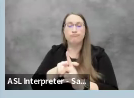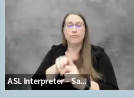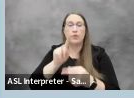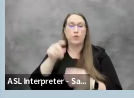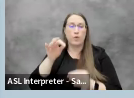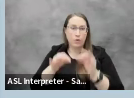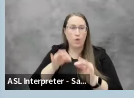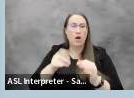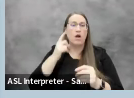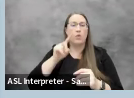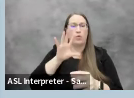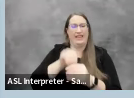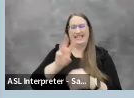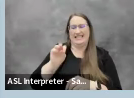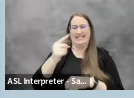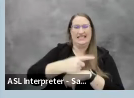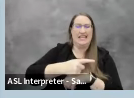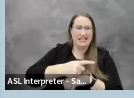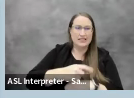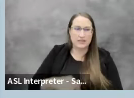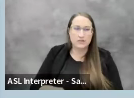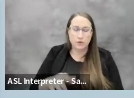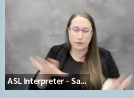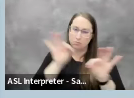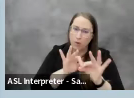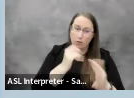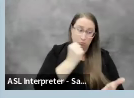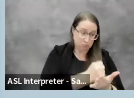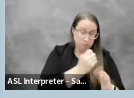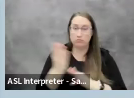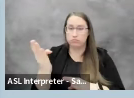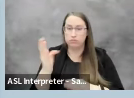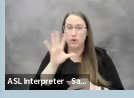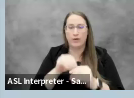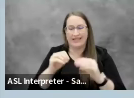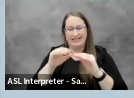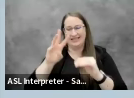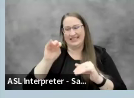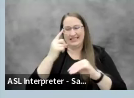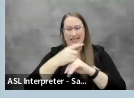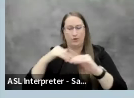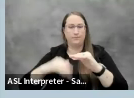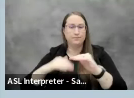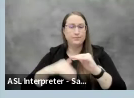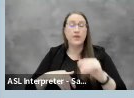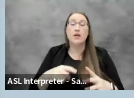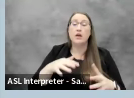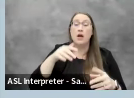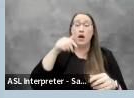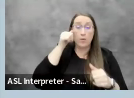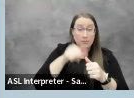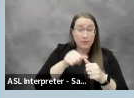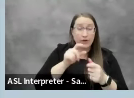of its notarization. So keep that in mind. If you change your mind about the beneficiaries on this deed, you have